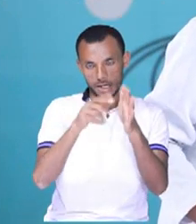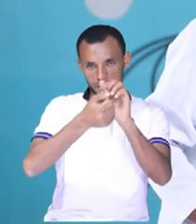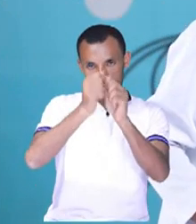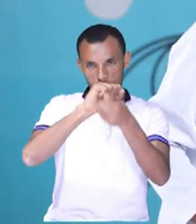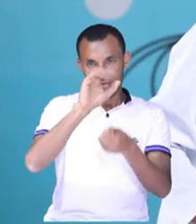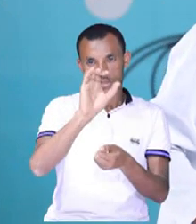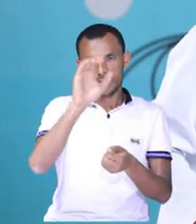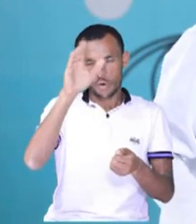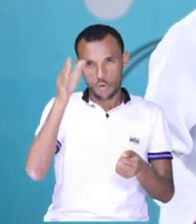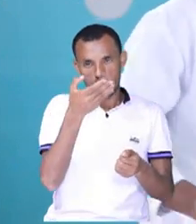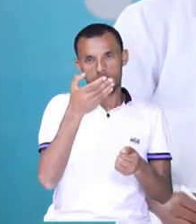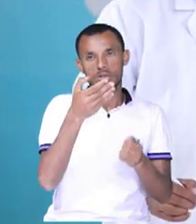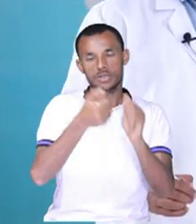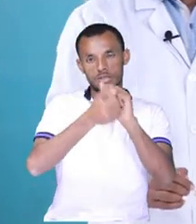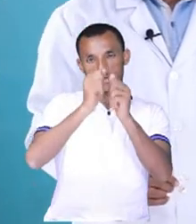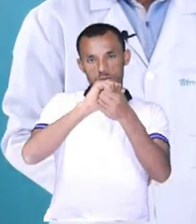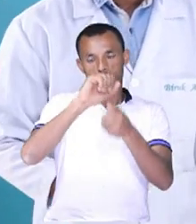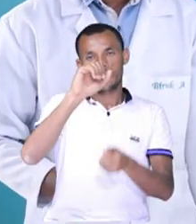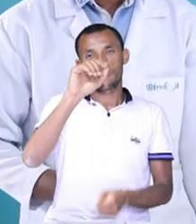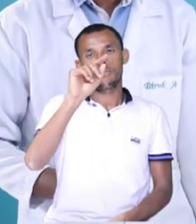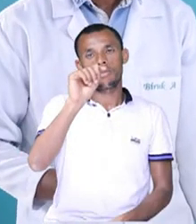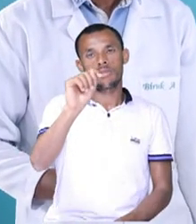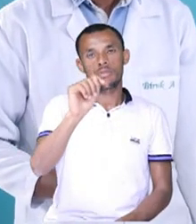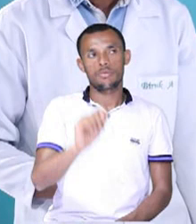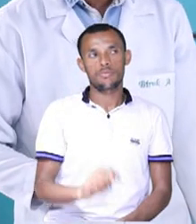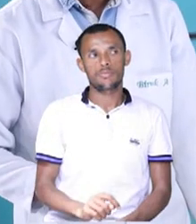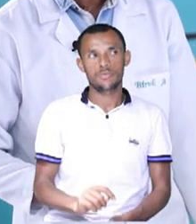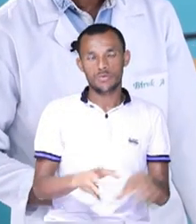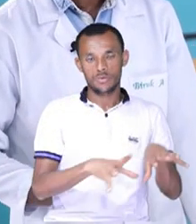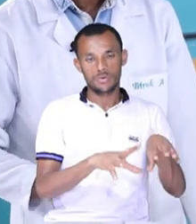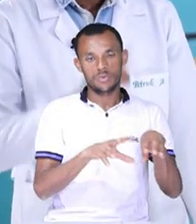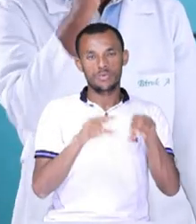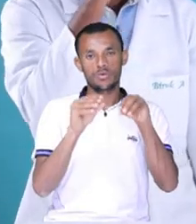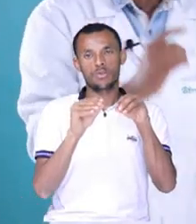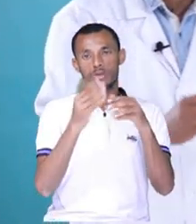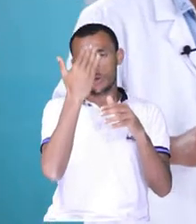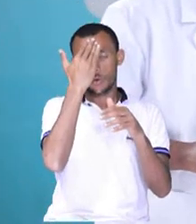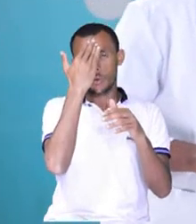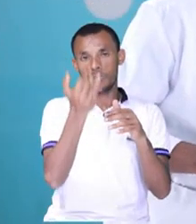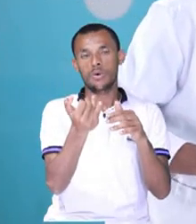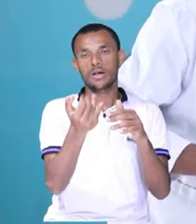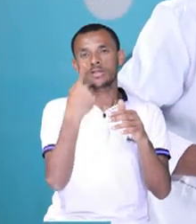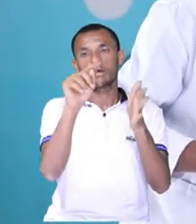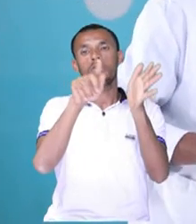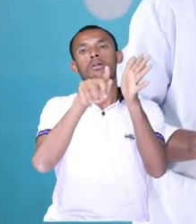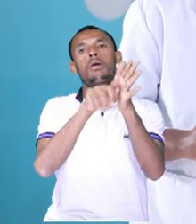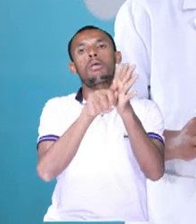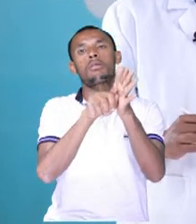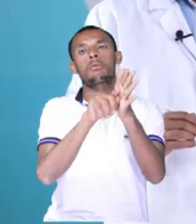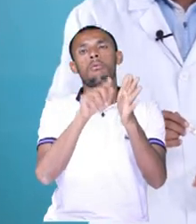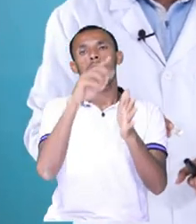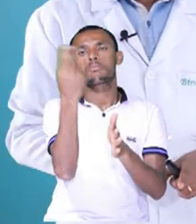in concentration over change in T, change in time. Students, why the negative sign can